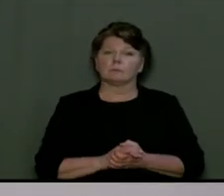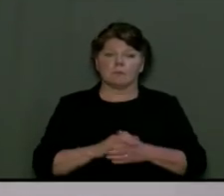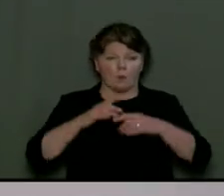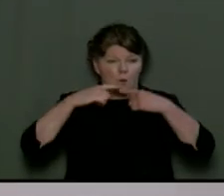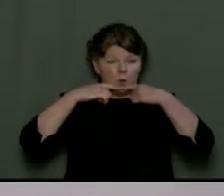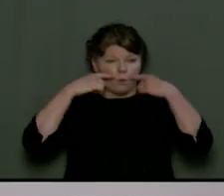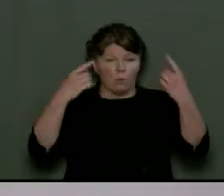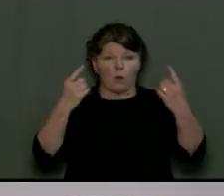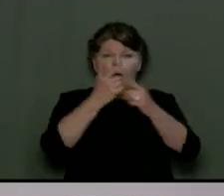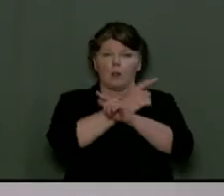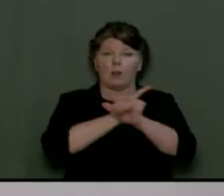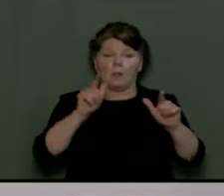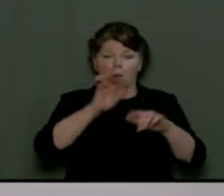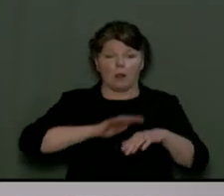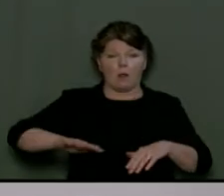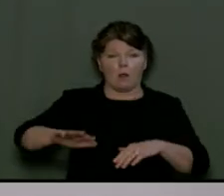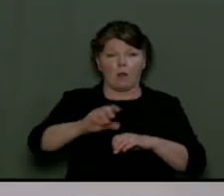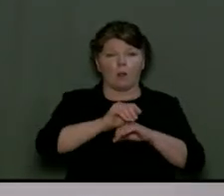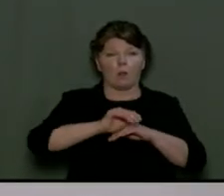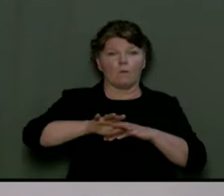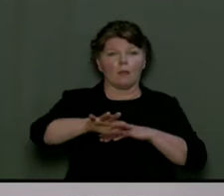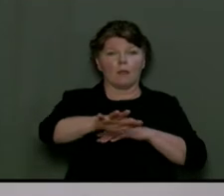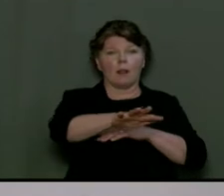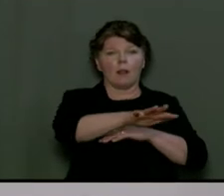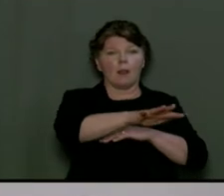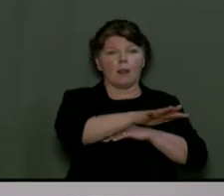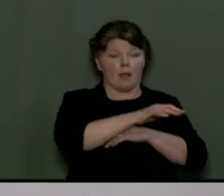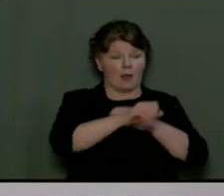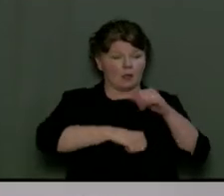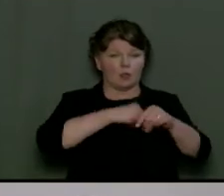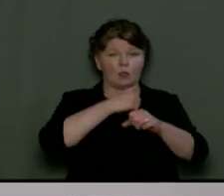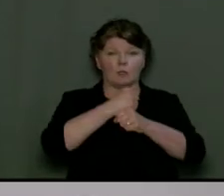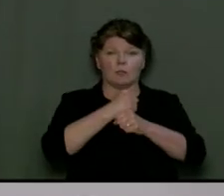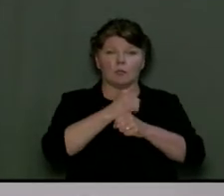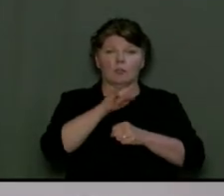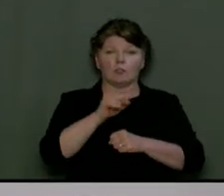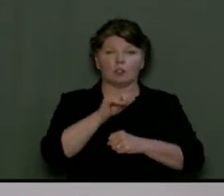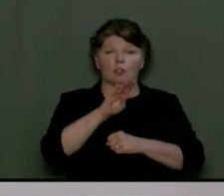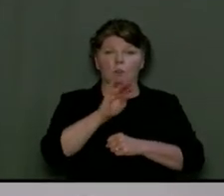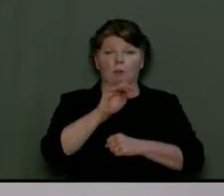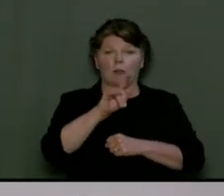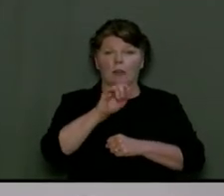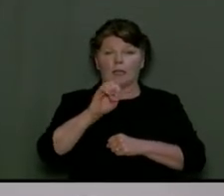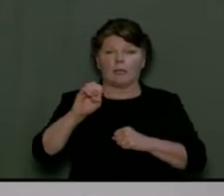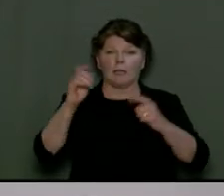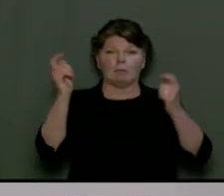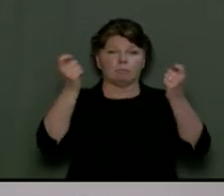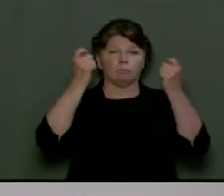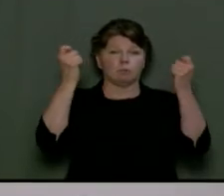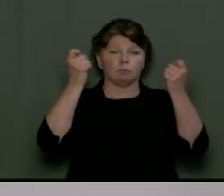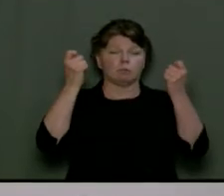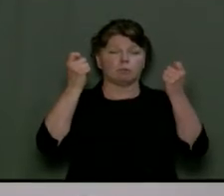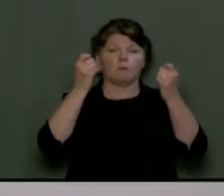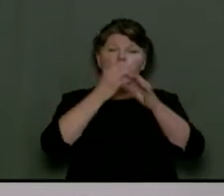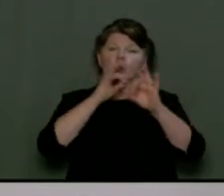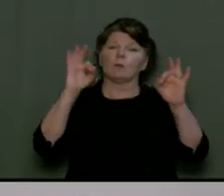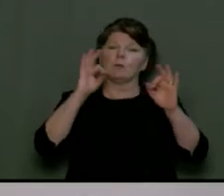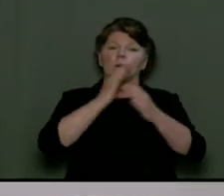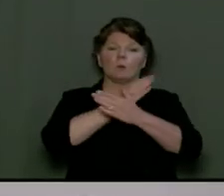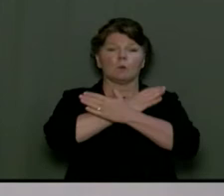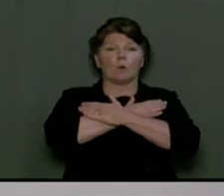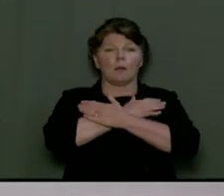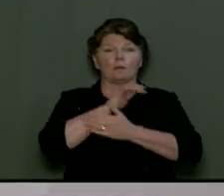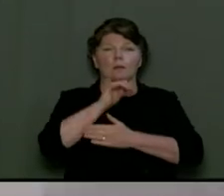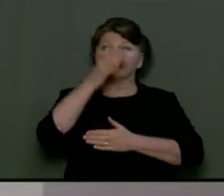Proclaim liberty throughout the land. The year of Jubilee was to be a year to be free and rest as